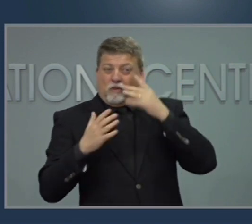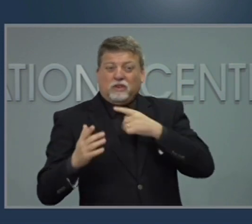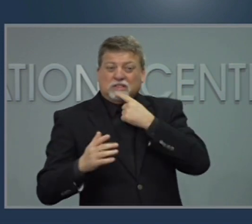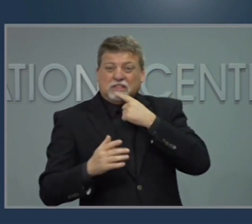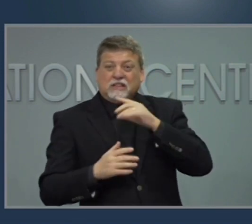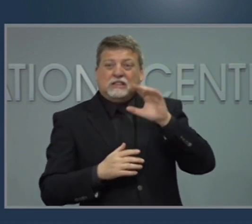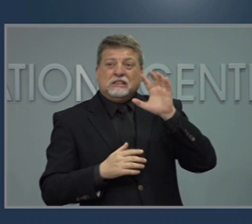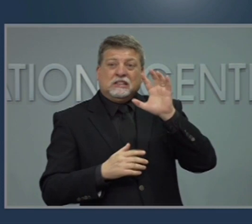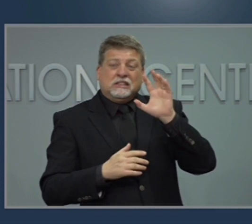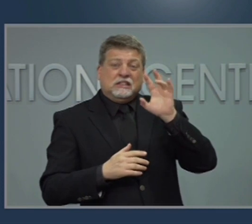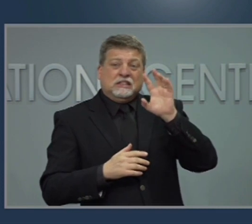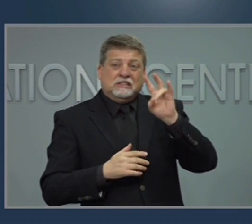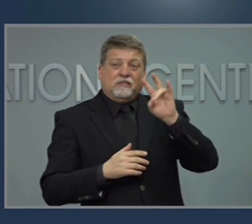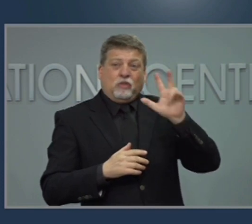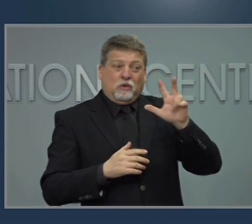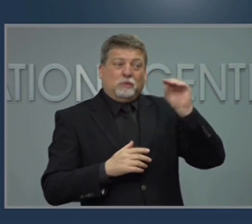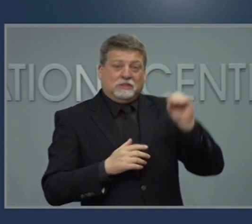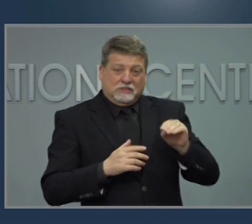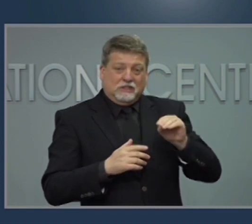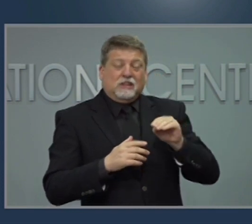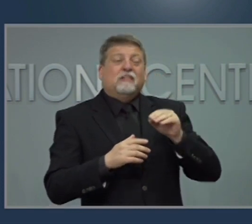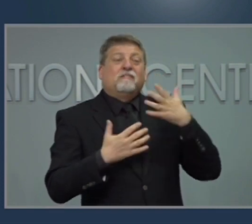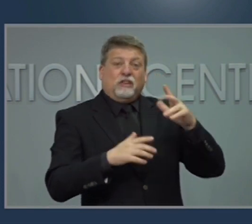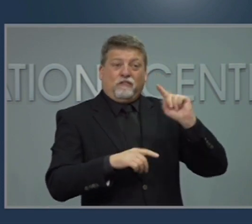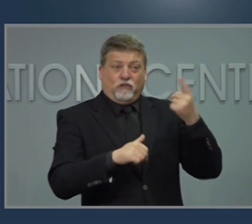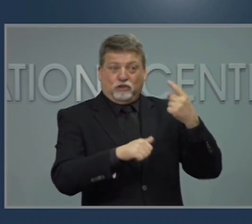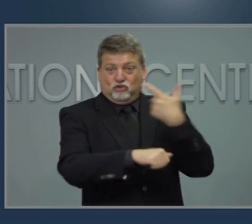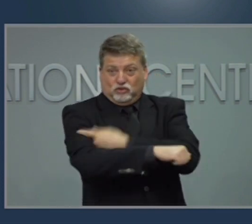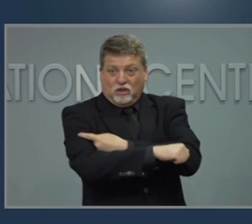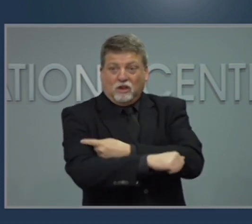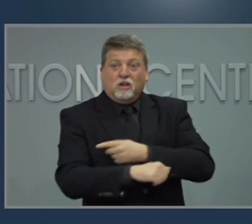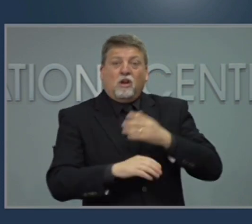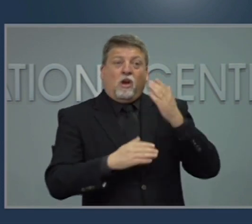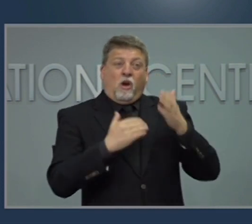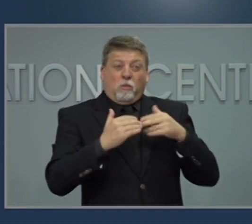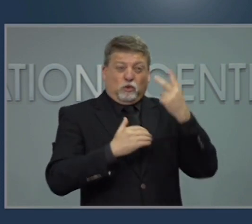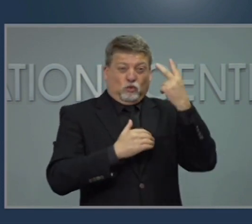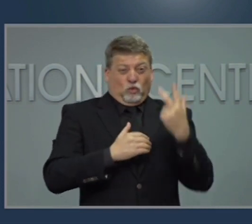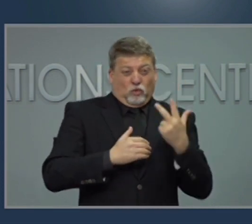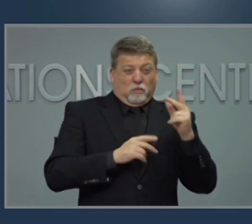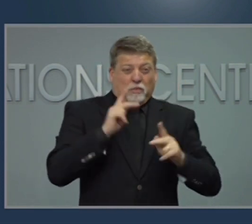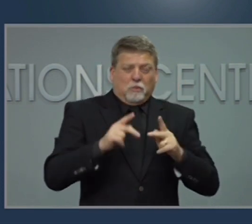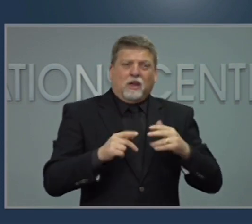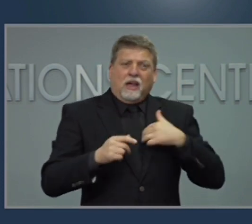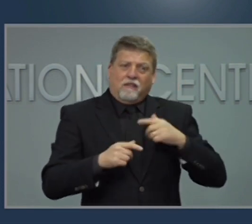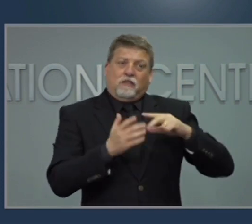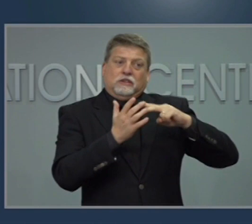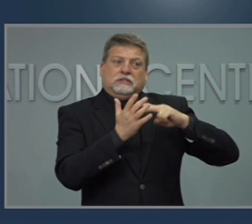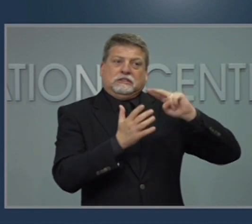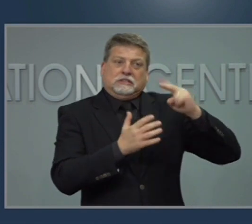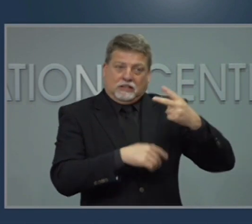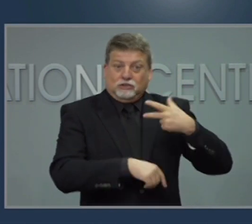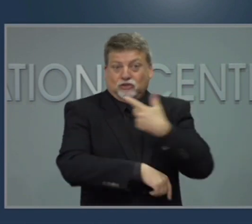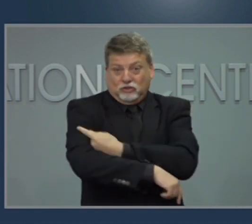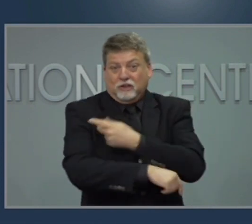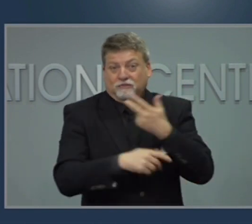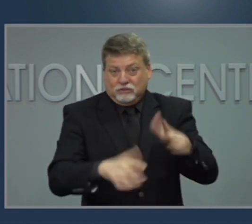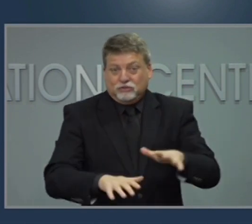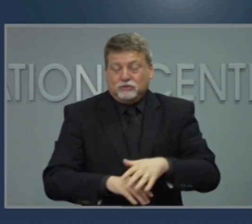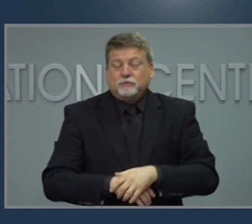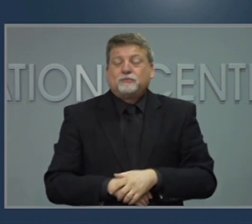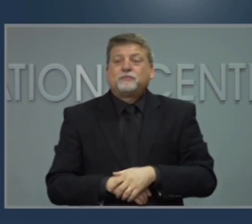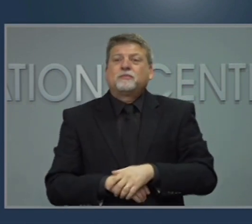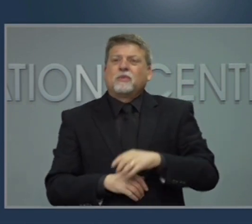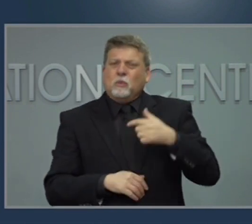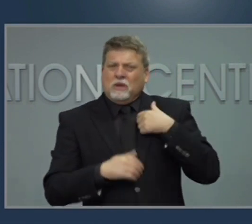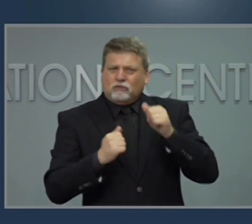at least a first dose, and close to 2/3 are fully vaccinated. We're continuing our efforts to further reach